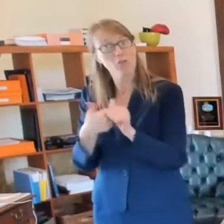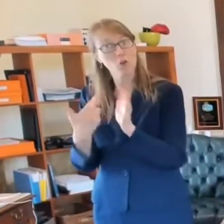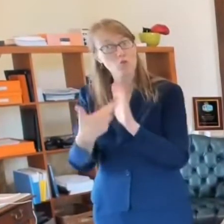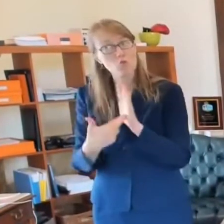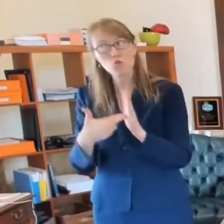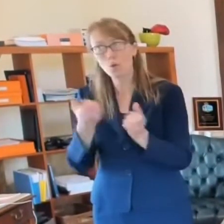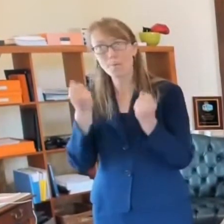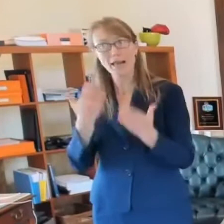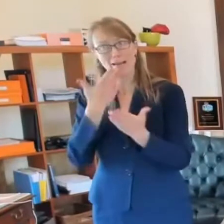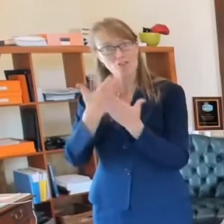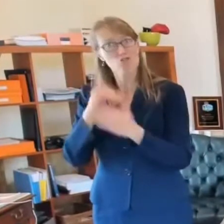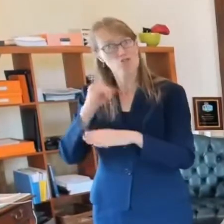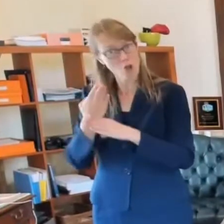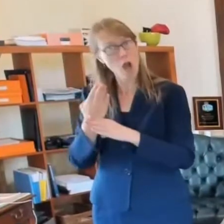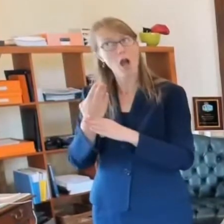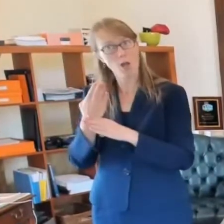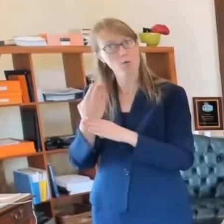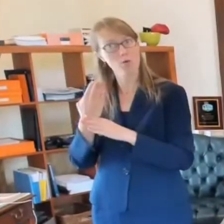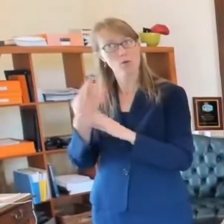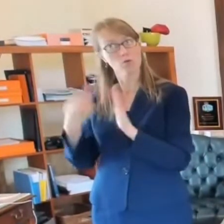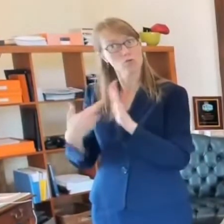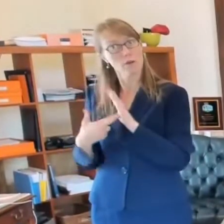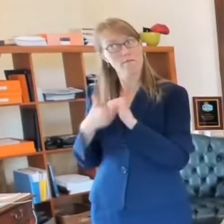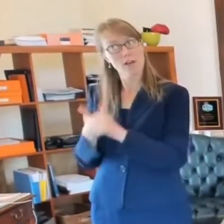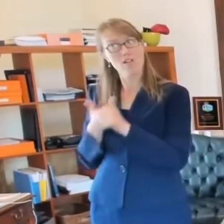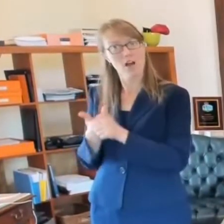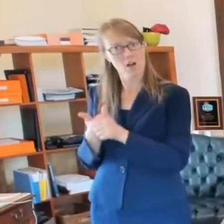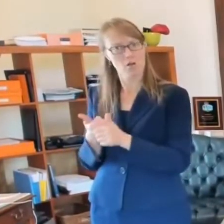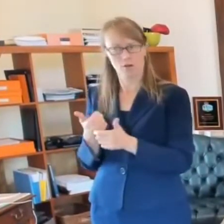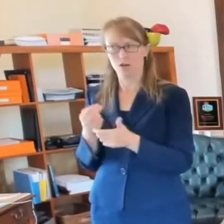a curfew, if you will, on them